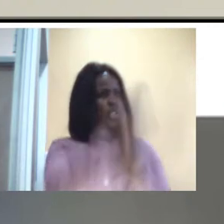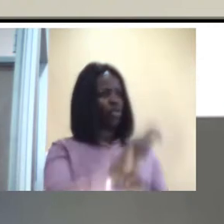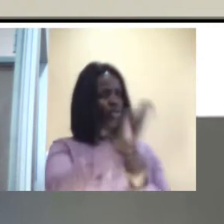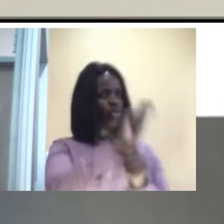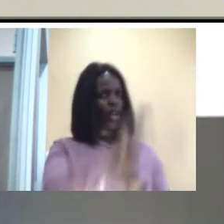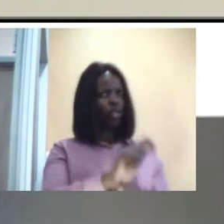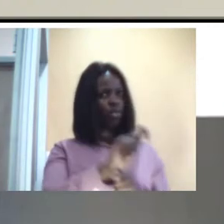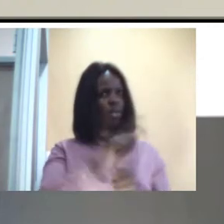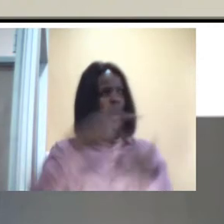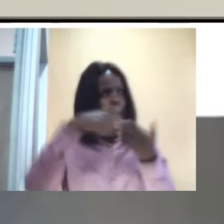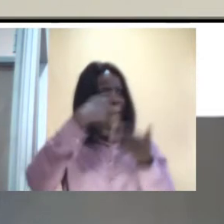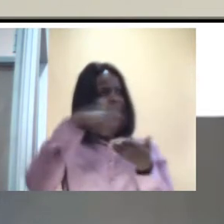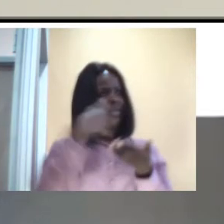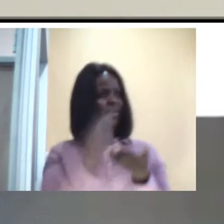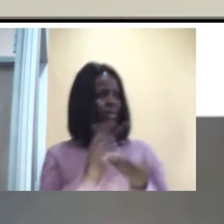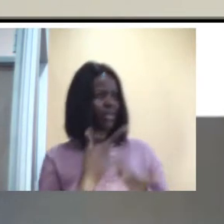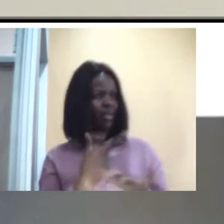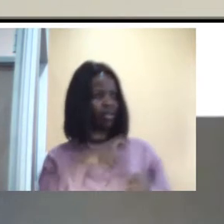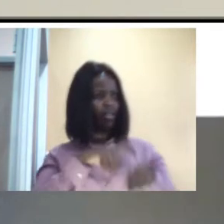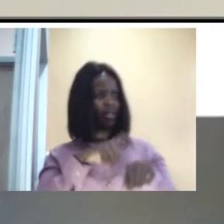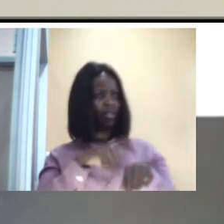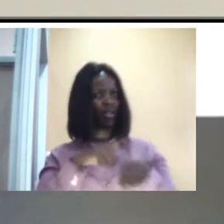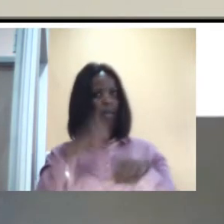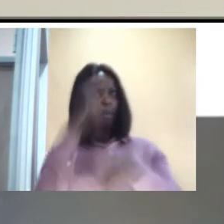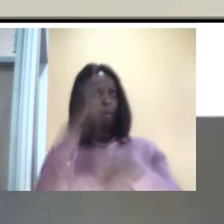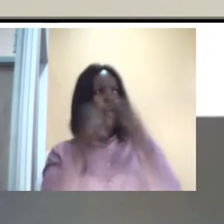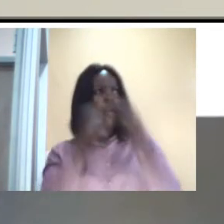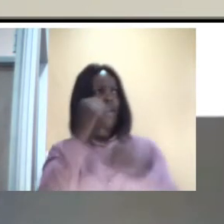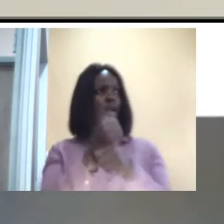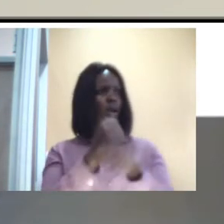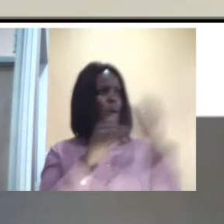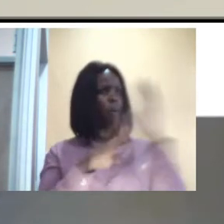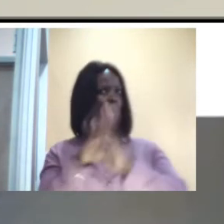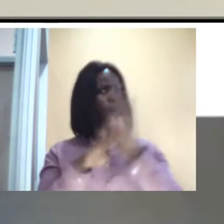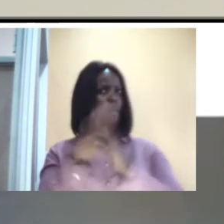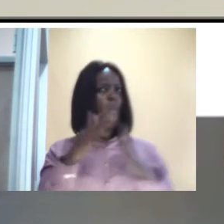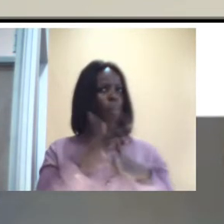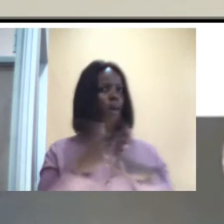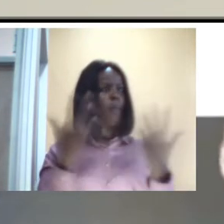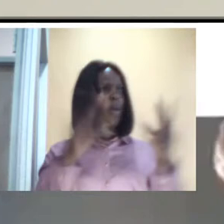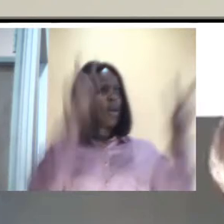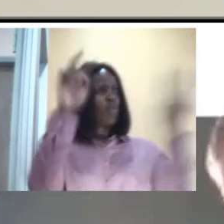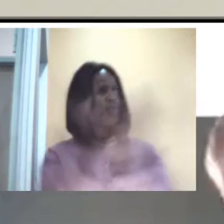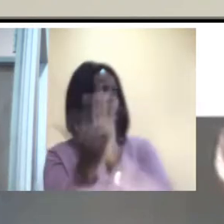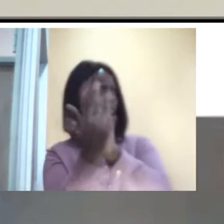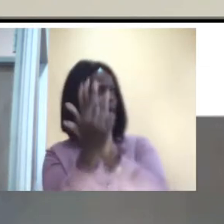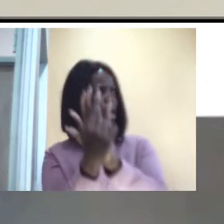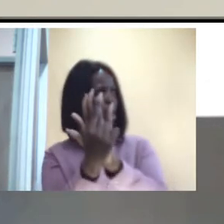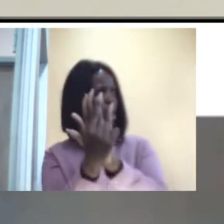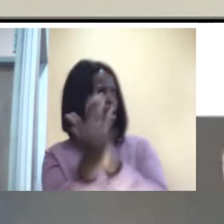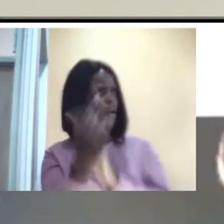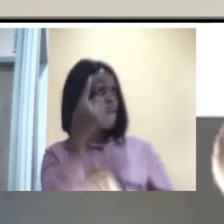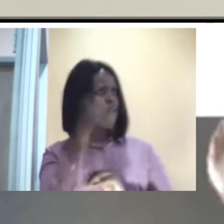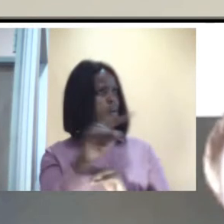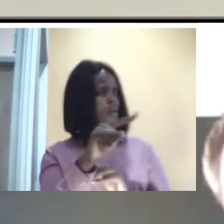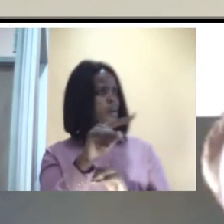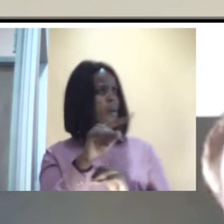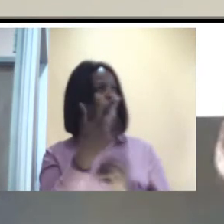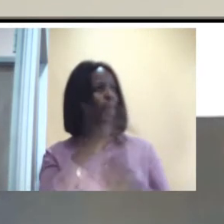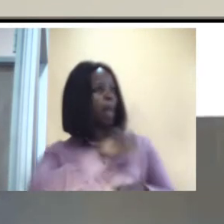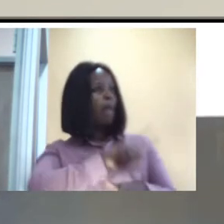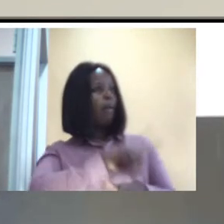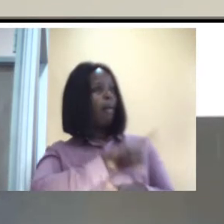But for a year now, you've made very little progress in any work towards the legalization of medical marijuana.